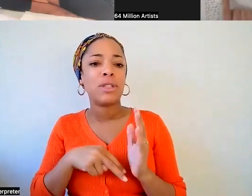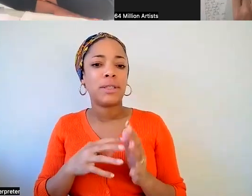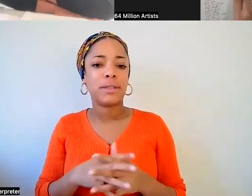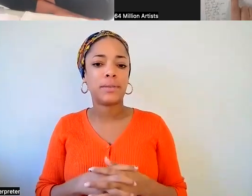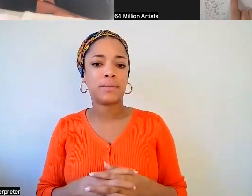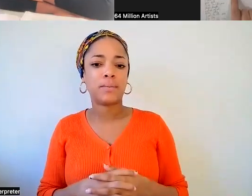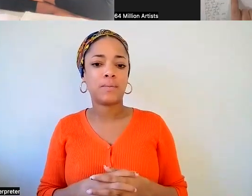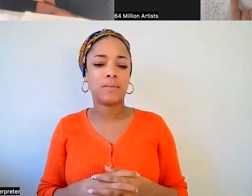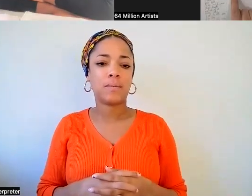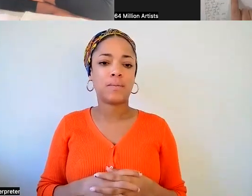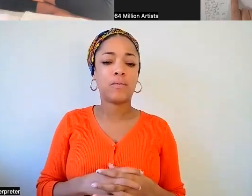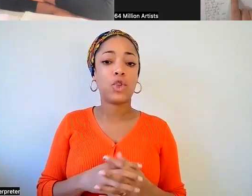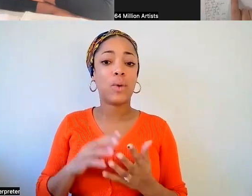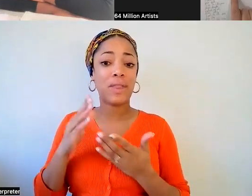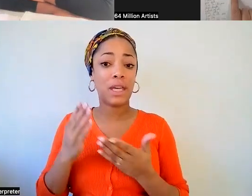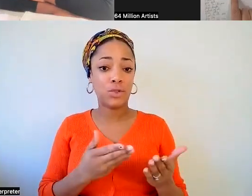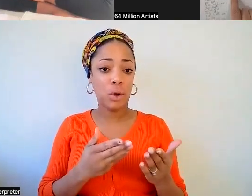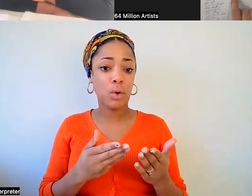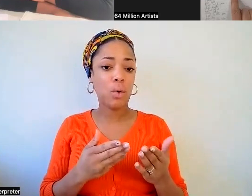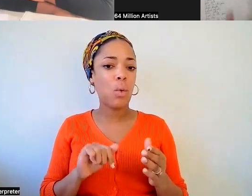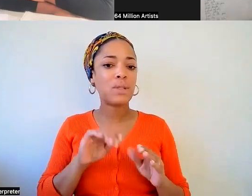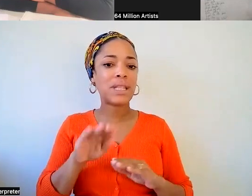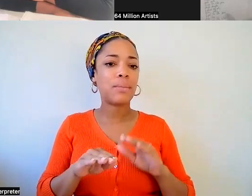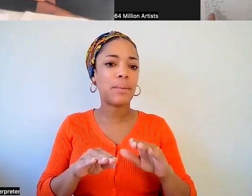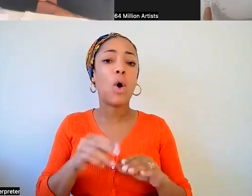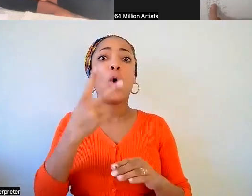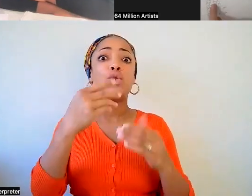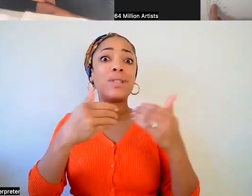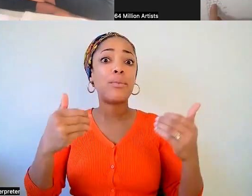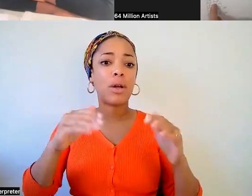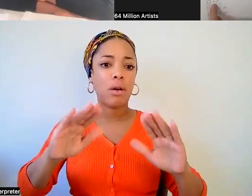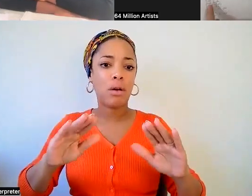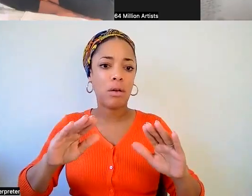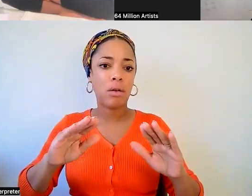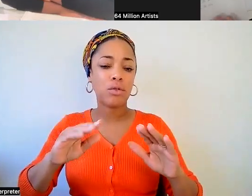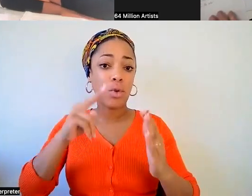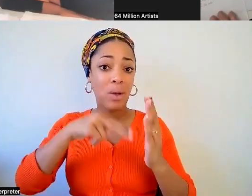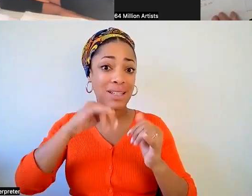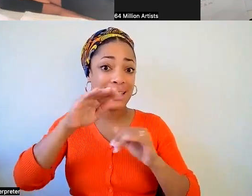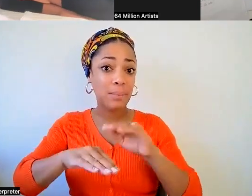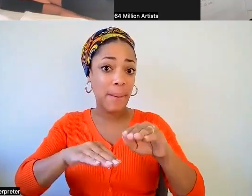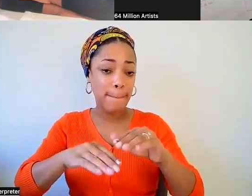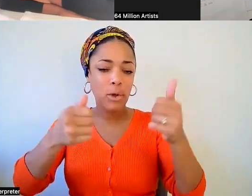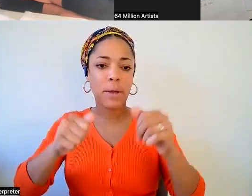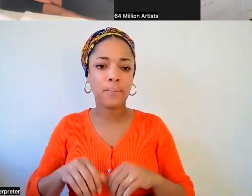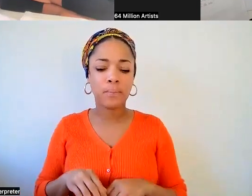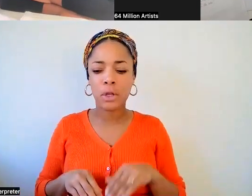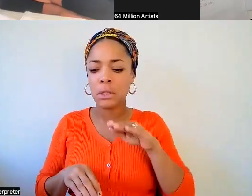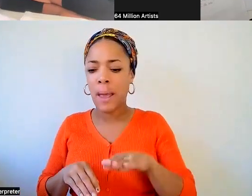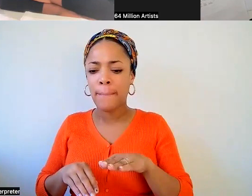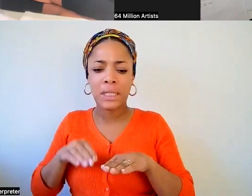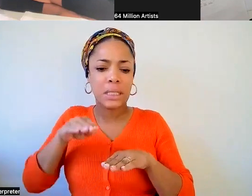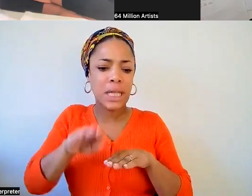Yeah. Or do you want the intro as well? No, they're two different ones. Oh, I'm going to read step. Yeah. Step,